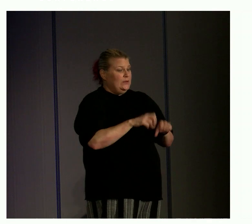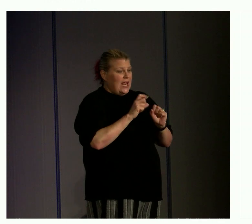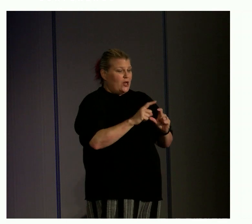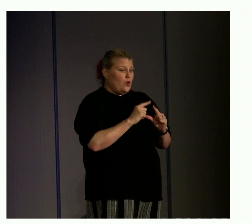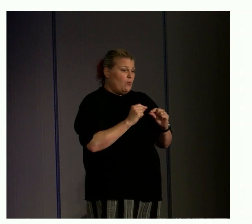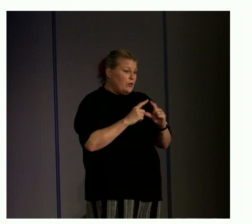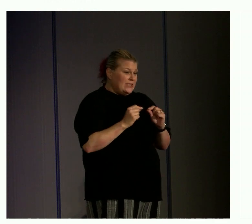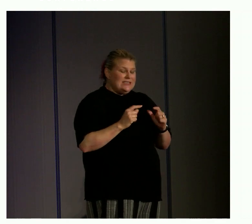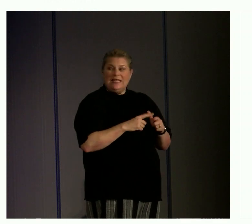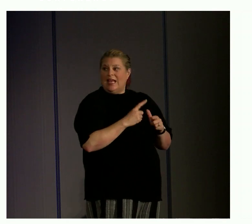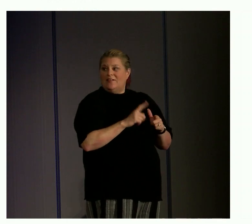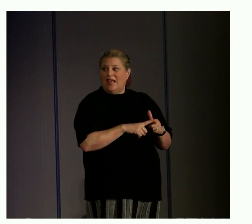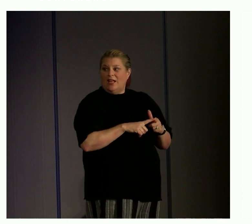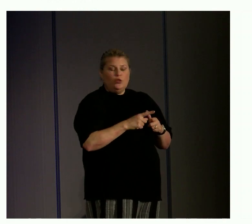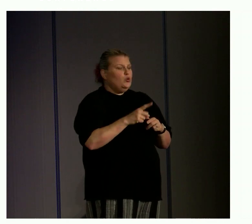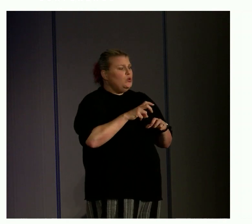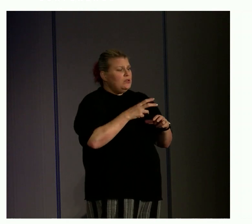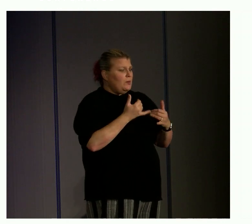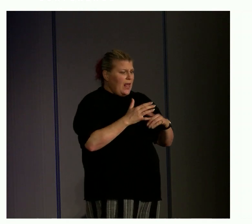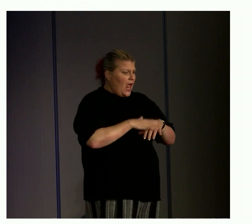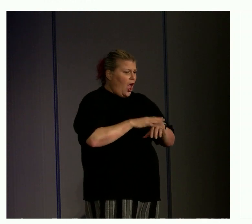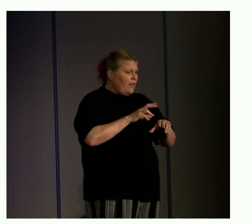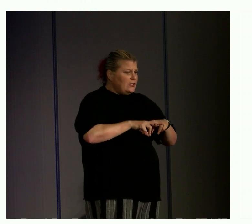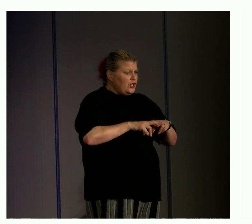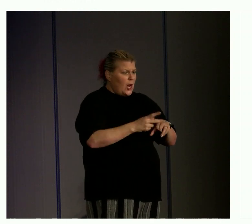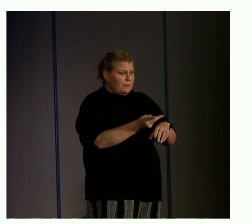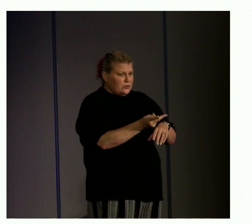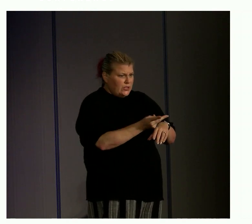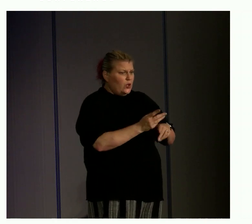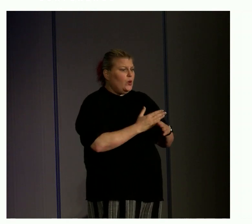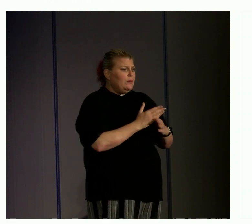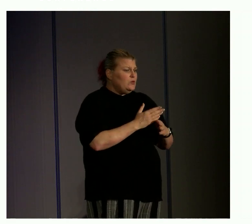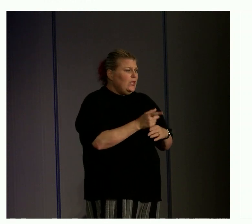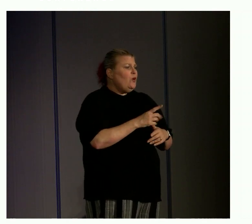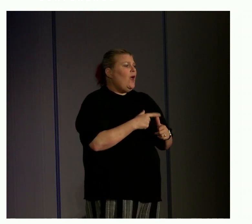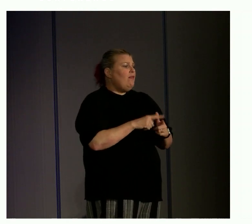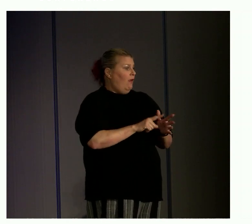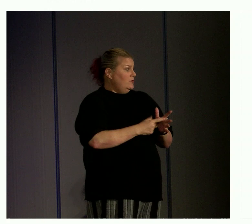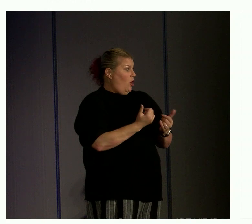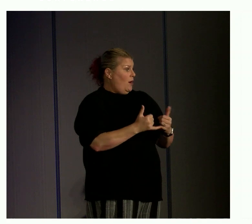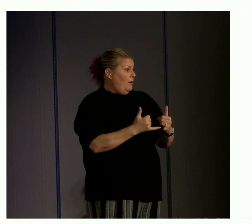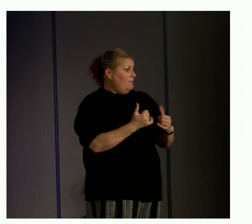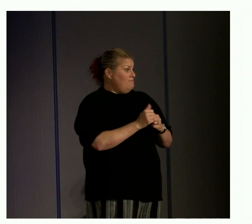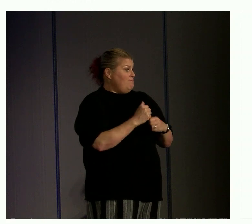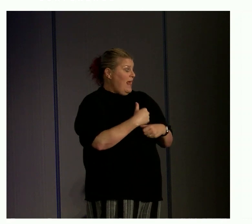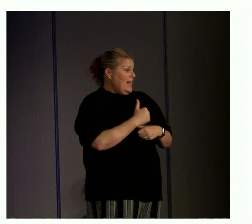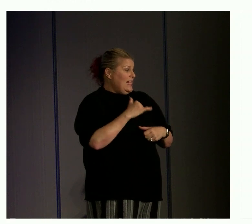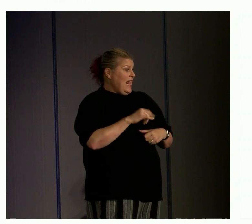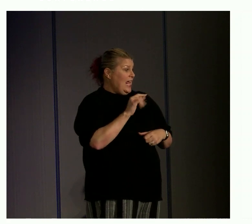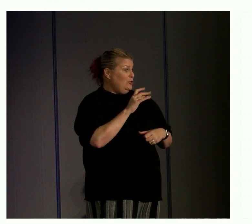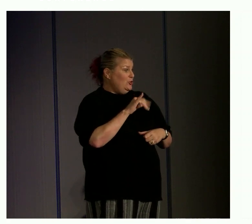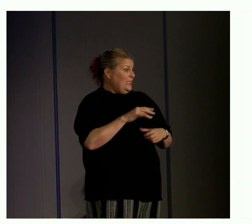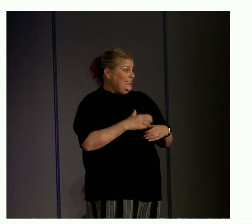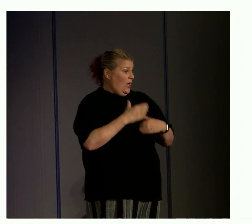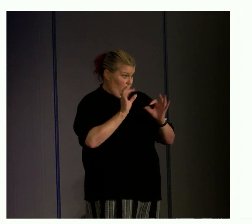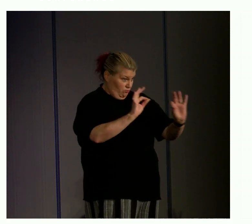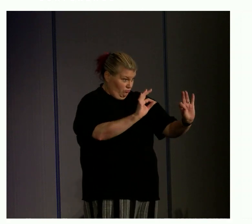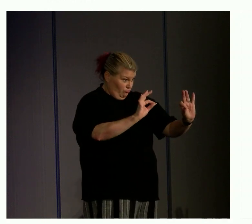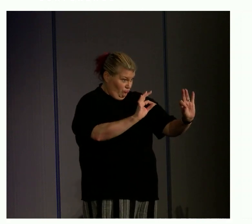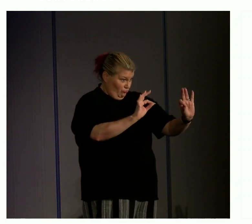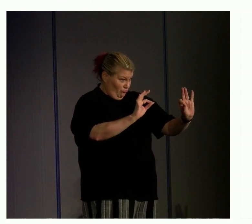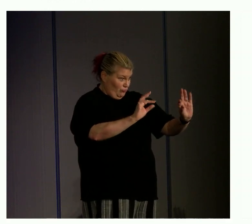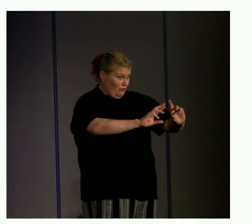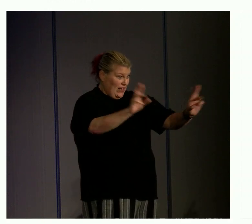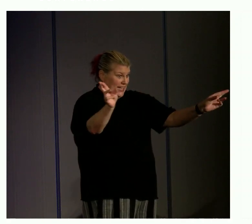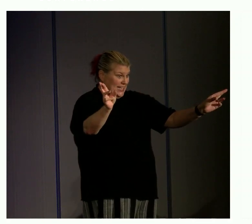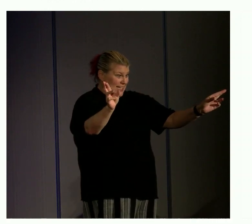play on the chair between you, and you start making the tricky tower. Are you good? Are